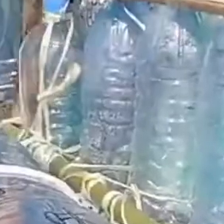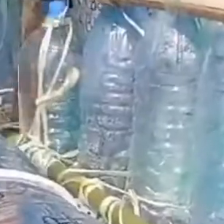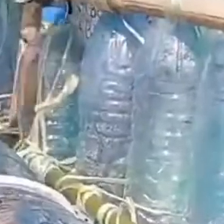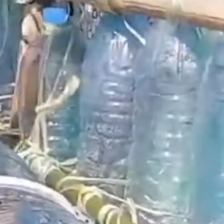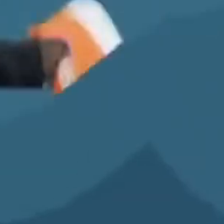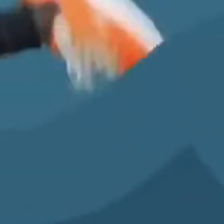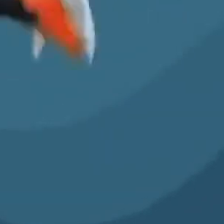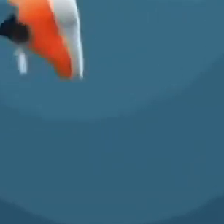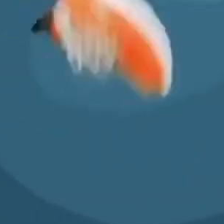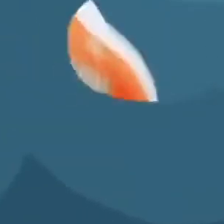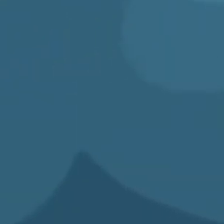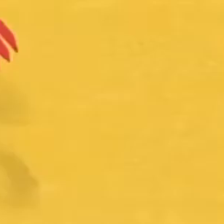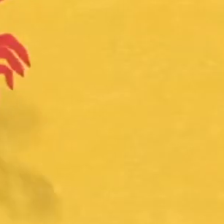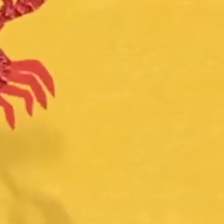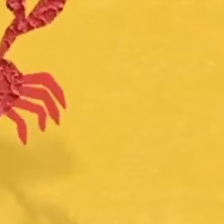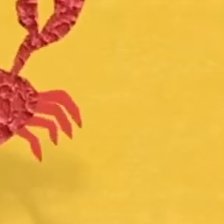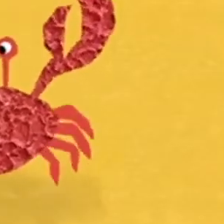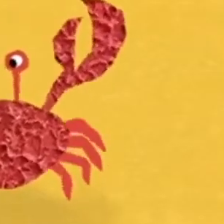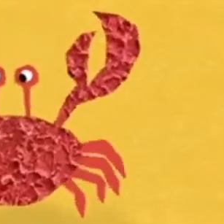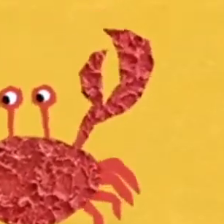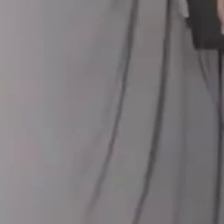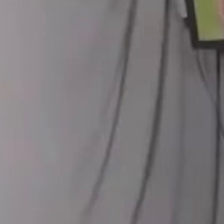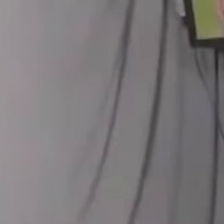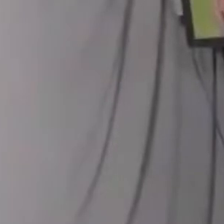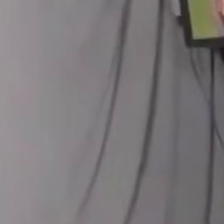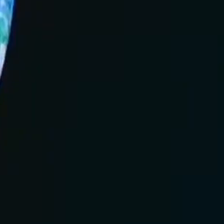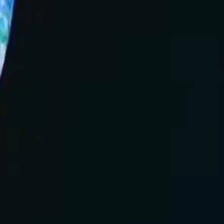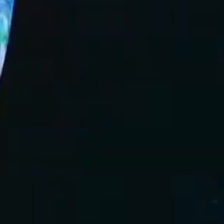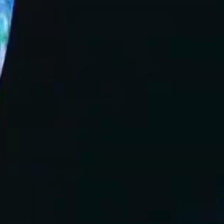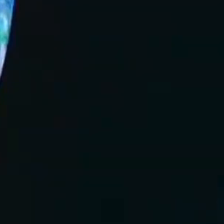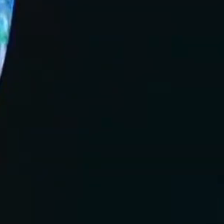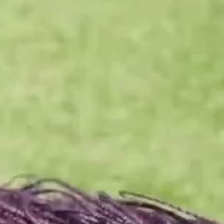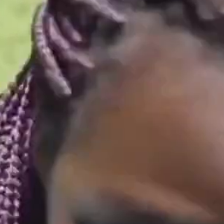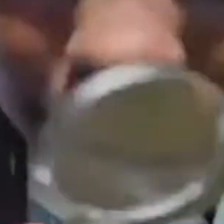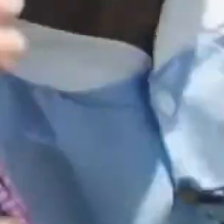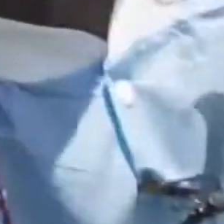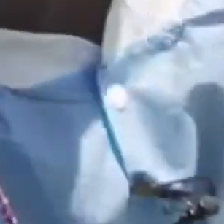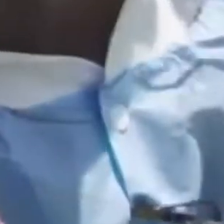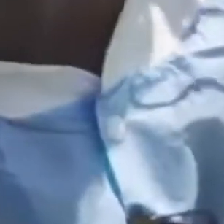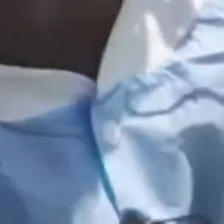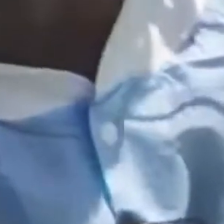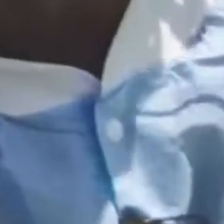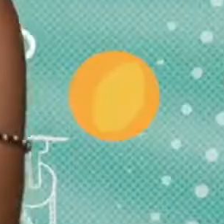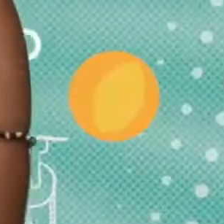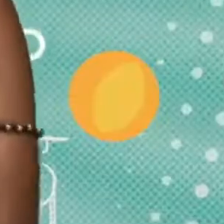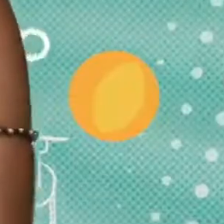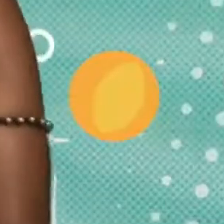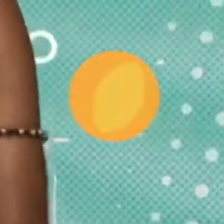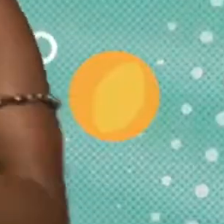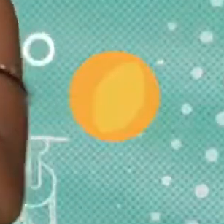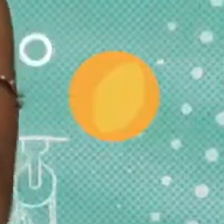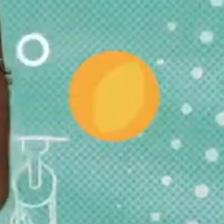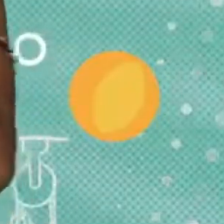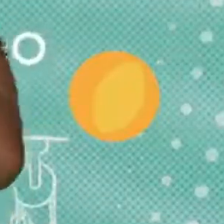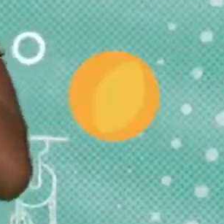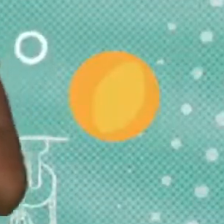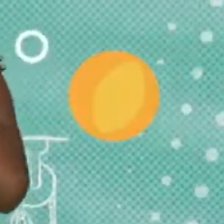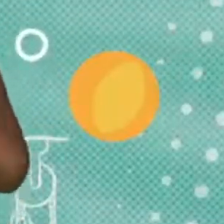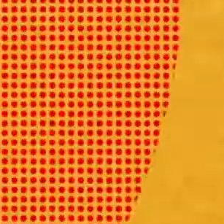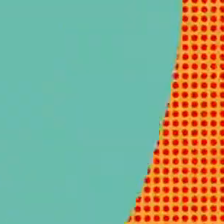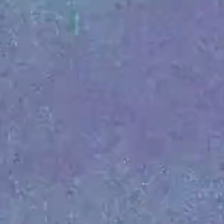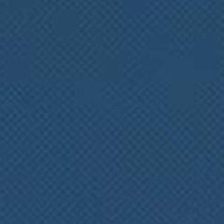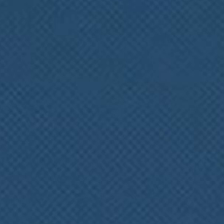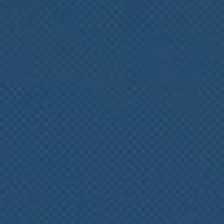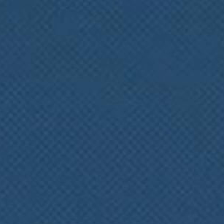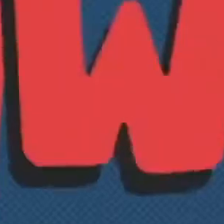generation of African change makers. Be a part of Engine, Africa's #1 science discovery program.